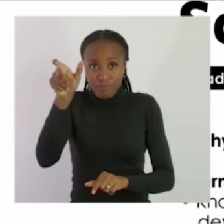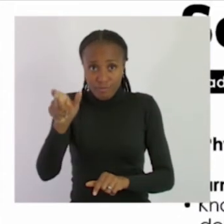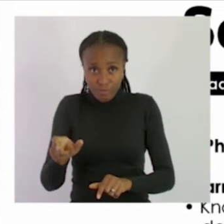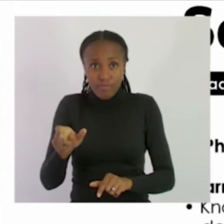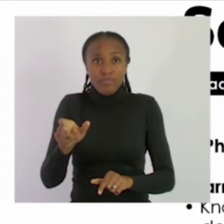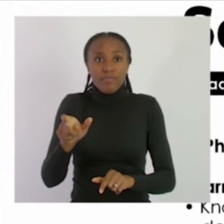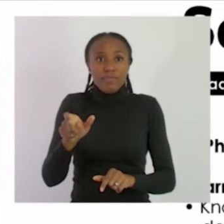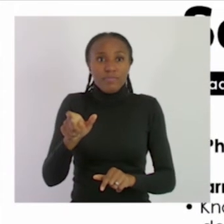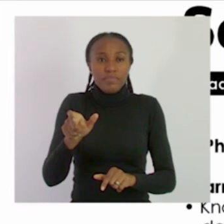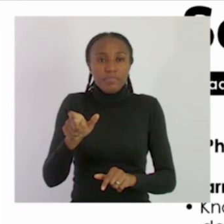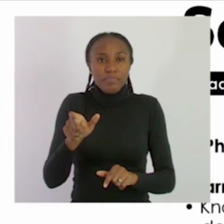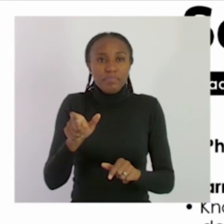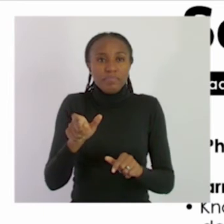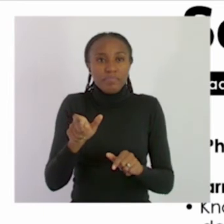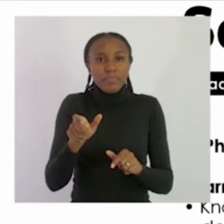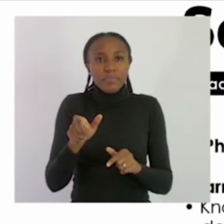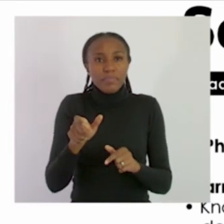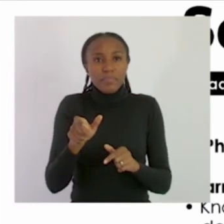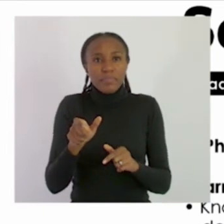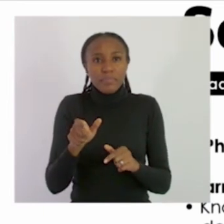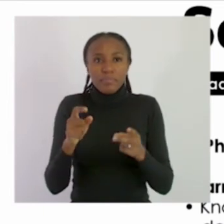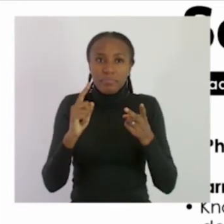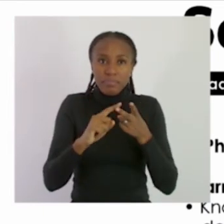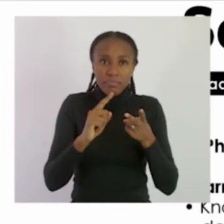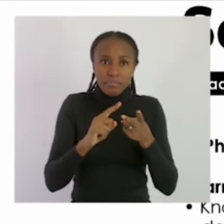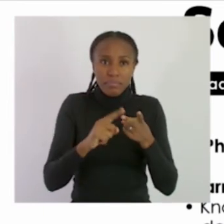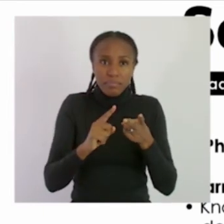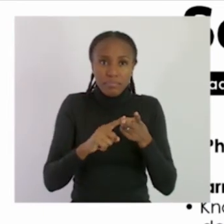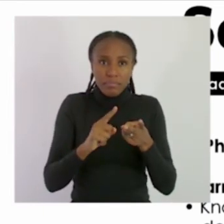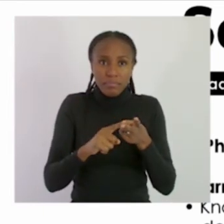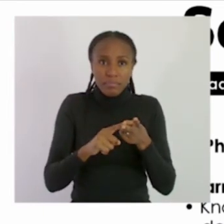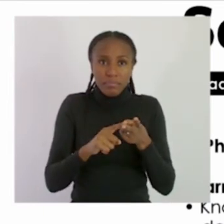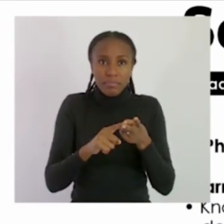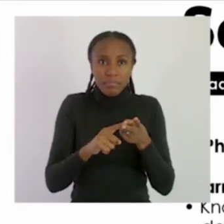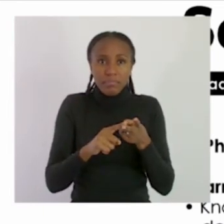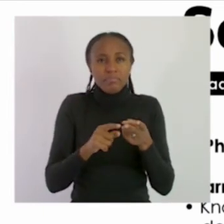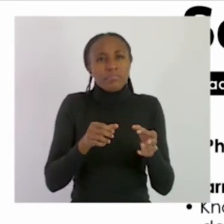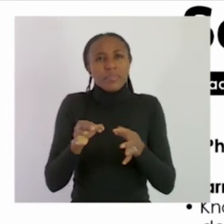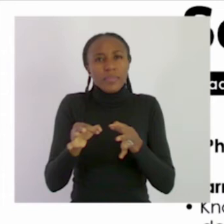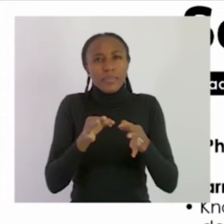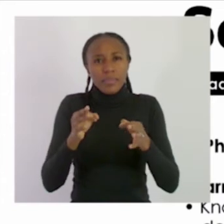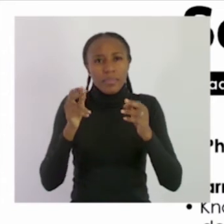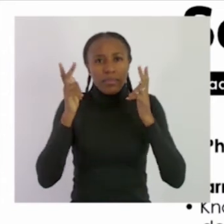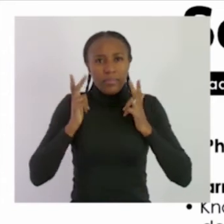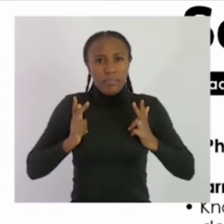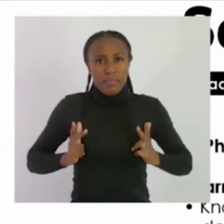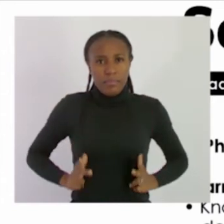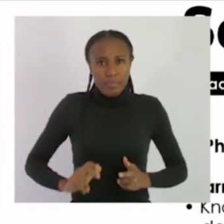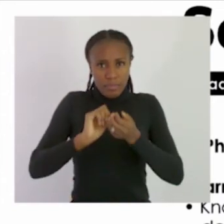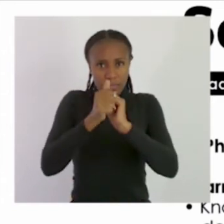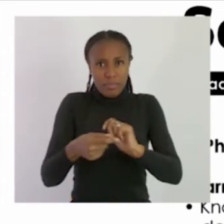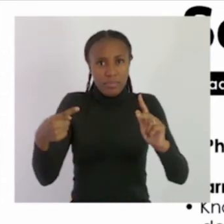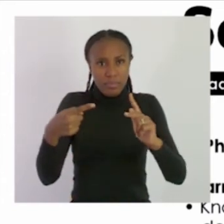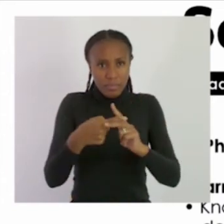which stage is that. Second competency. We'll be able to describe the physical changes that take